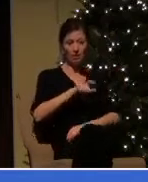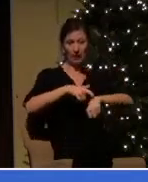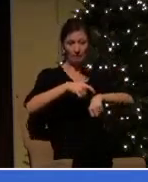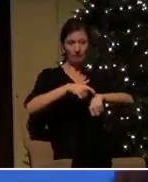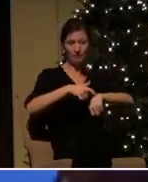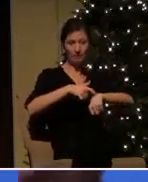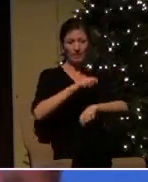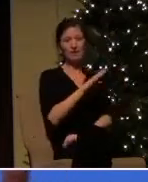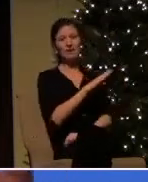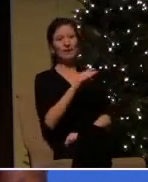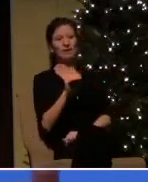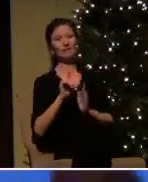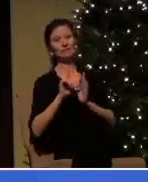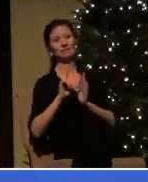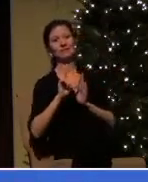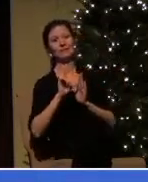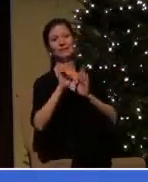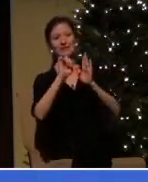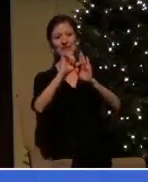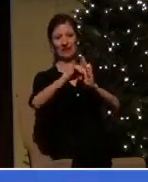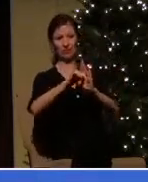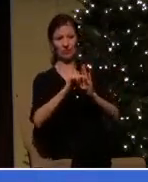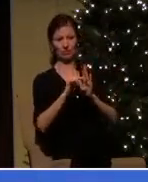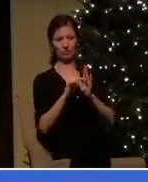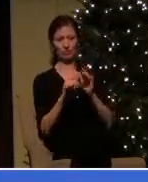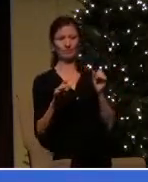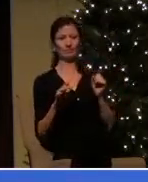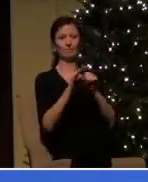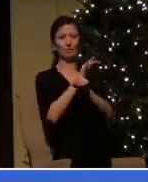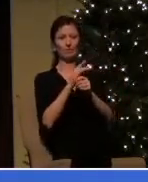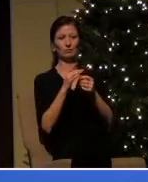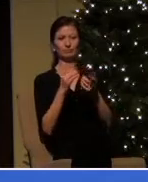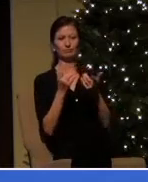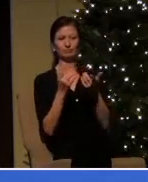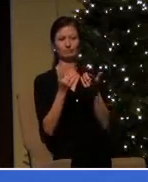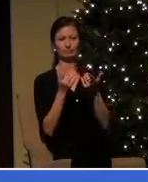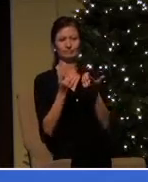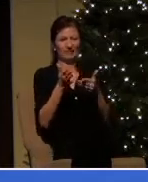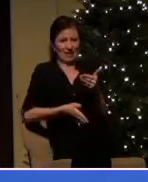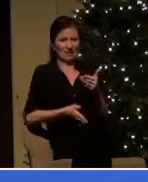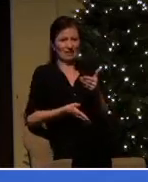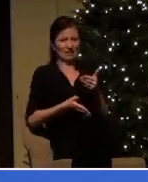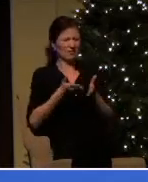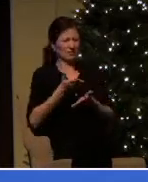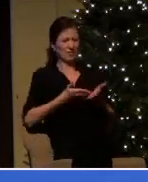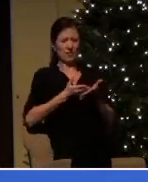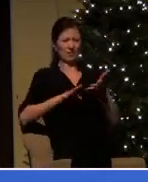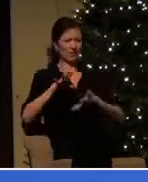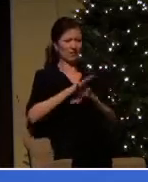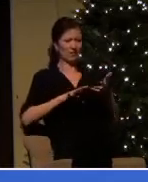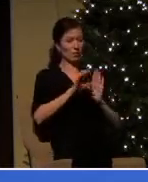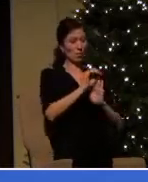a subsequent fulfillment or subsequent fulfillments. That's part of the confusion when you read